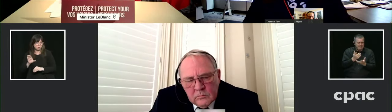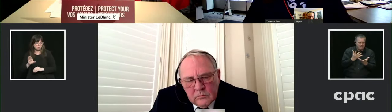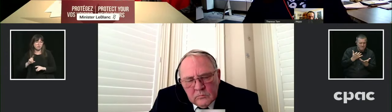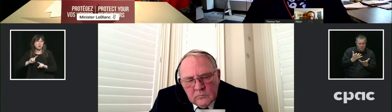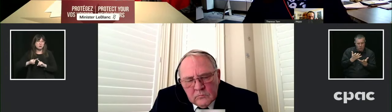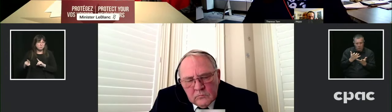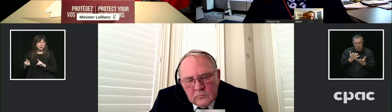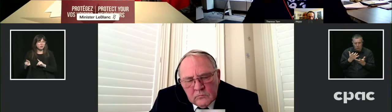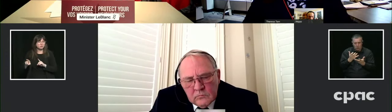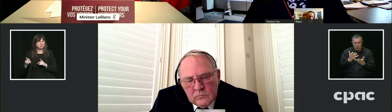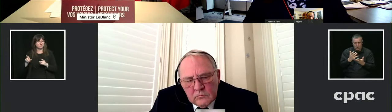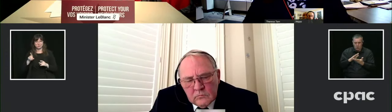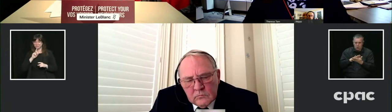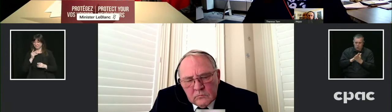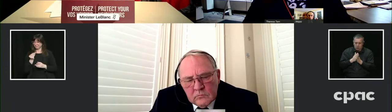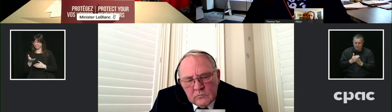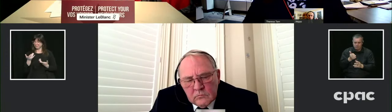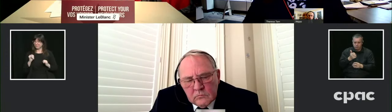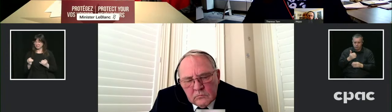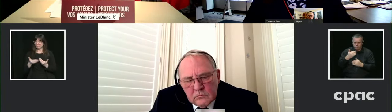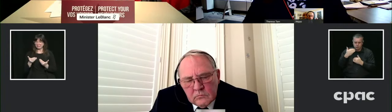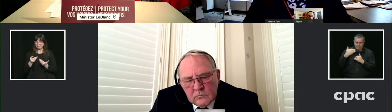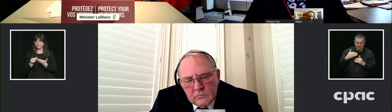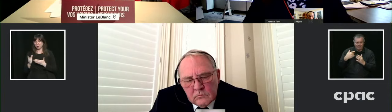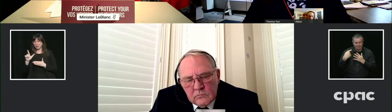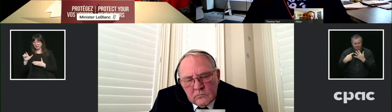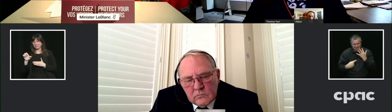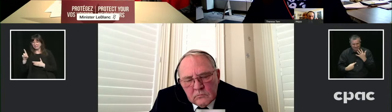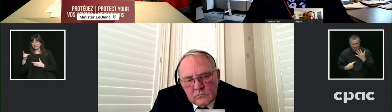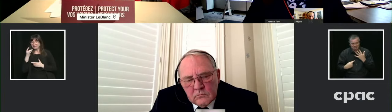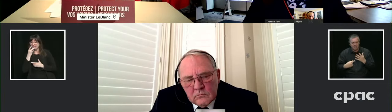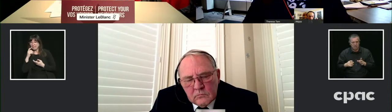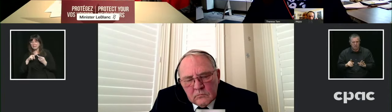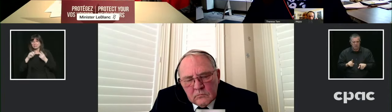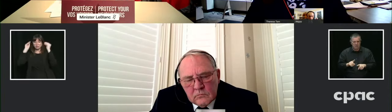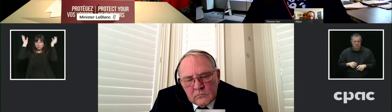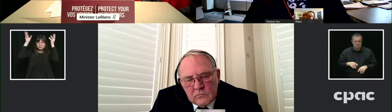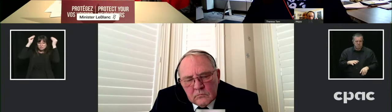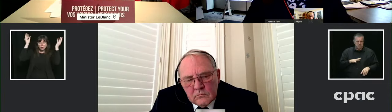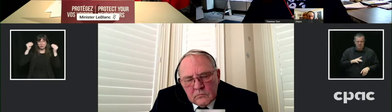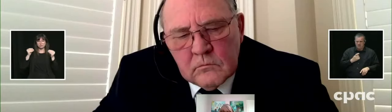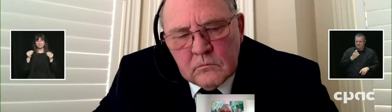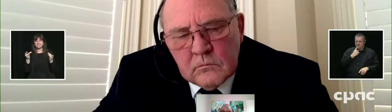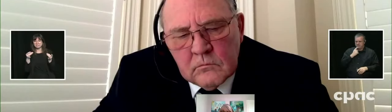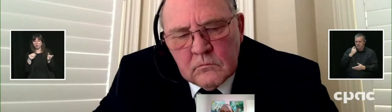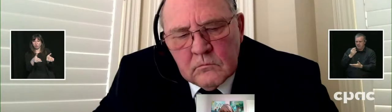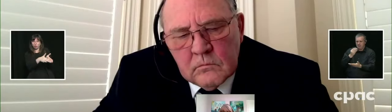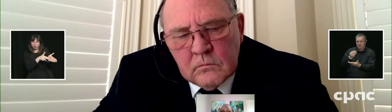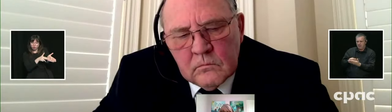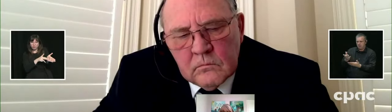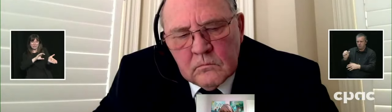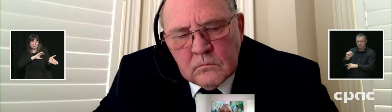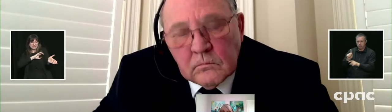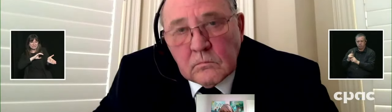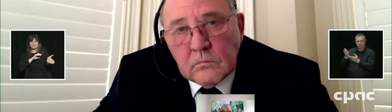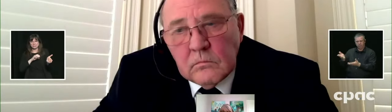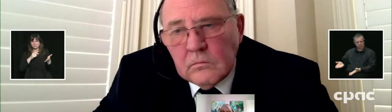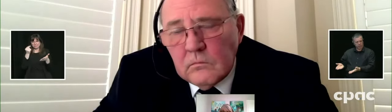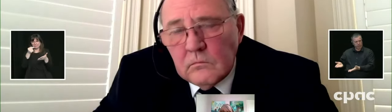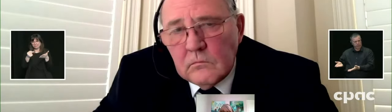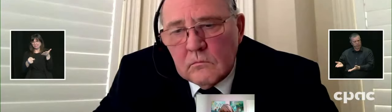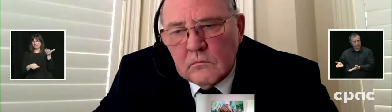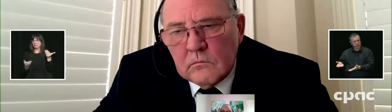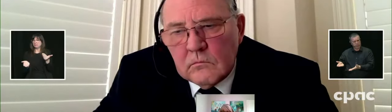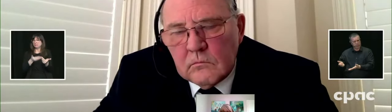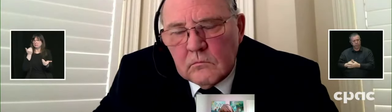is still easy to buy LED lights, sirens, push bars, decals, all kinds of, you know, police